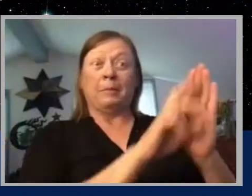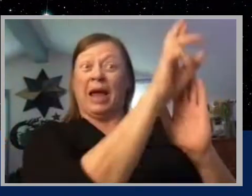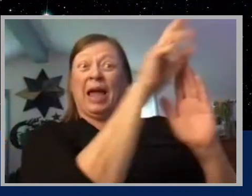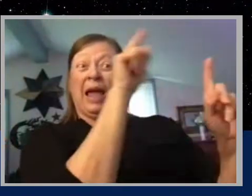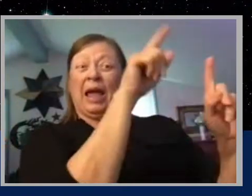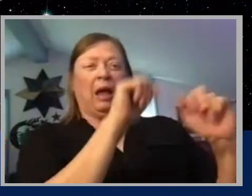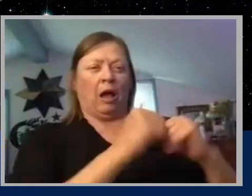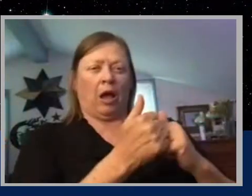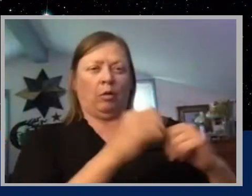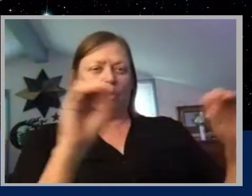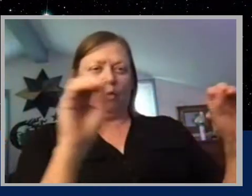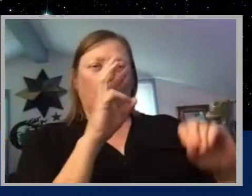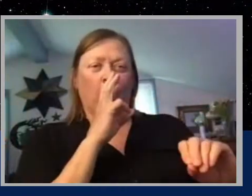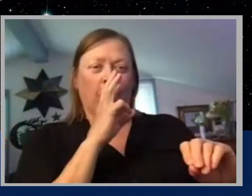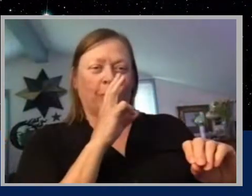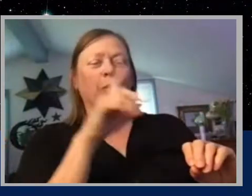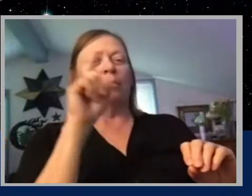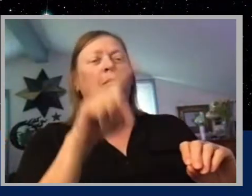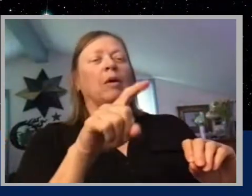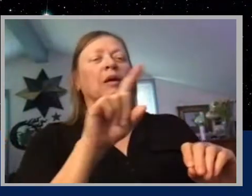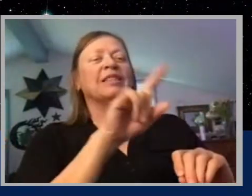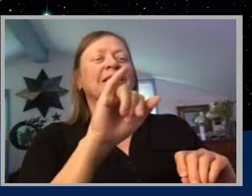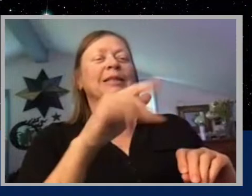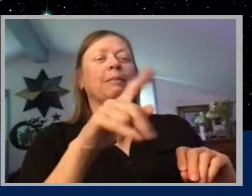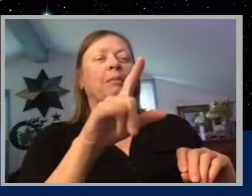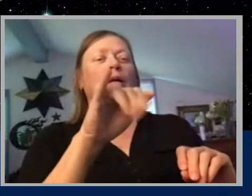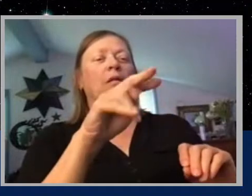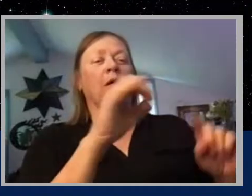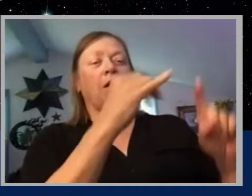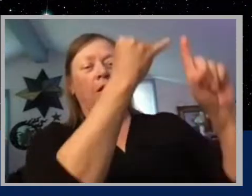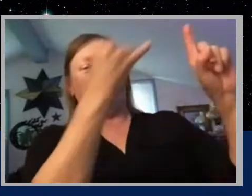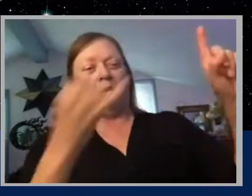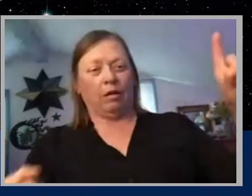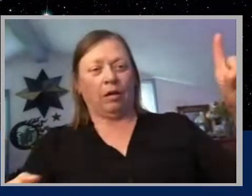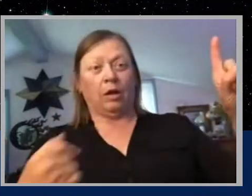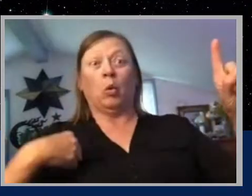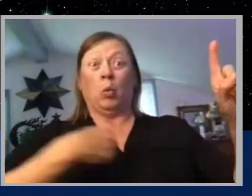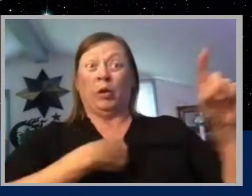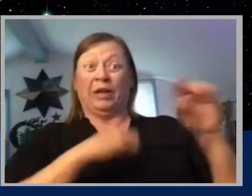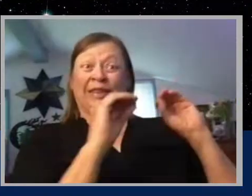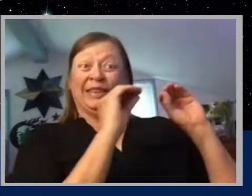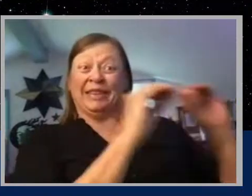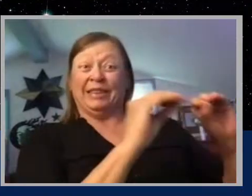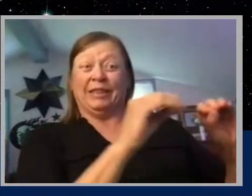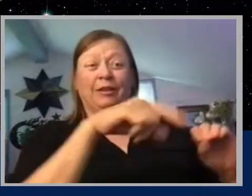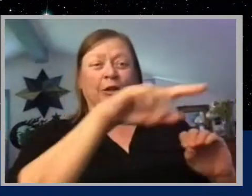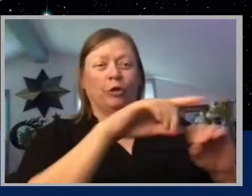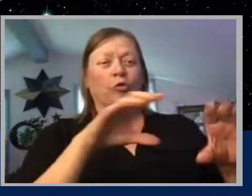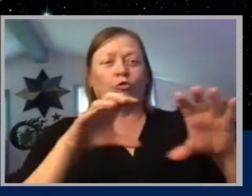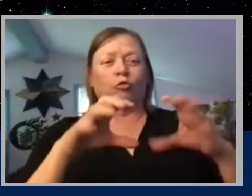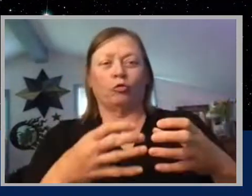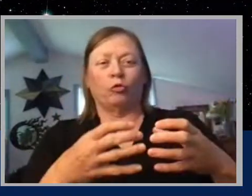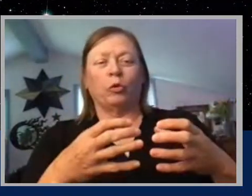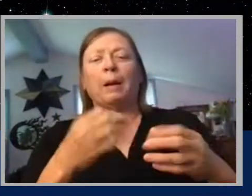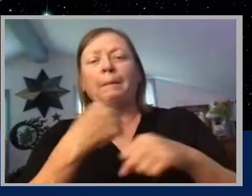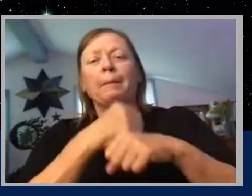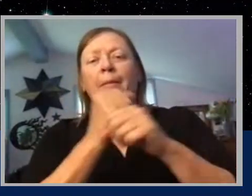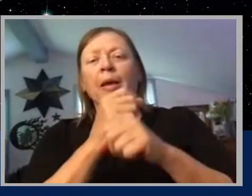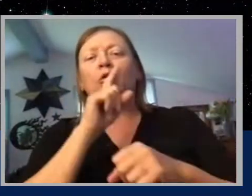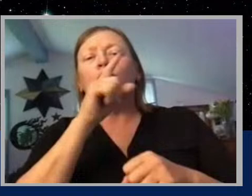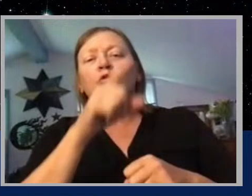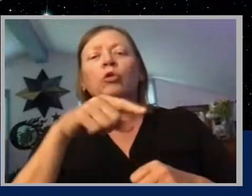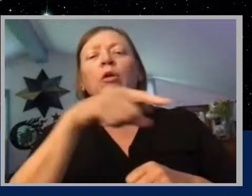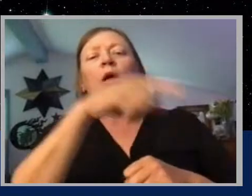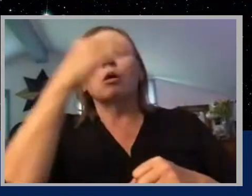abort. But we're responsible for training the crew and make sure that they know how to get out in an emergency situation if they